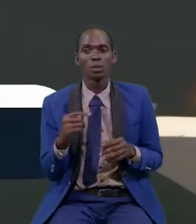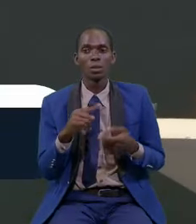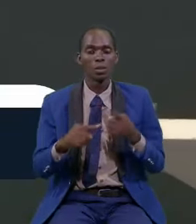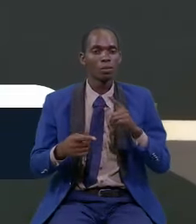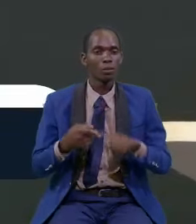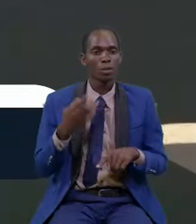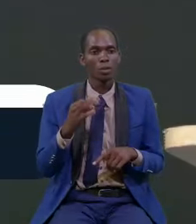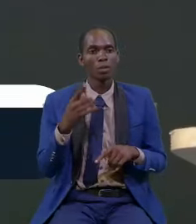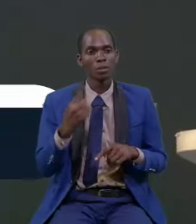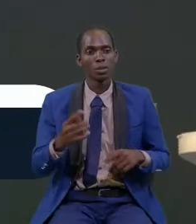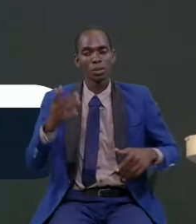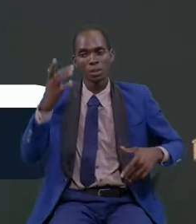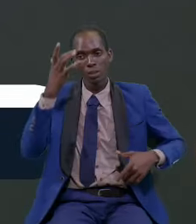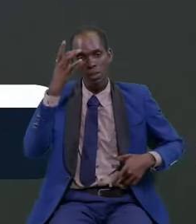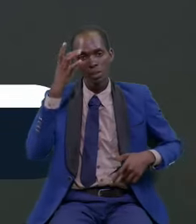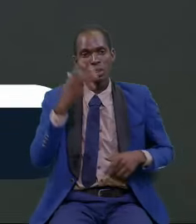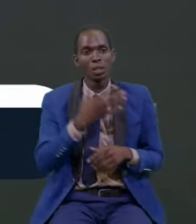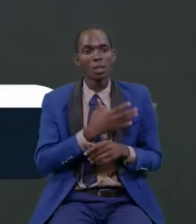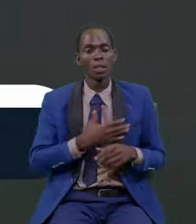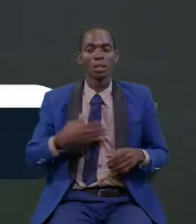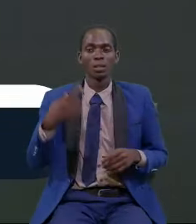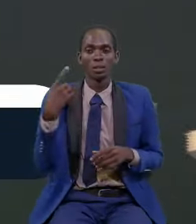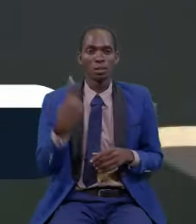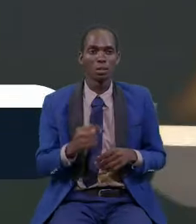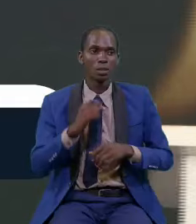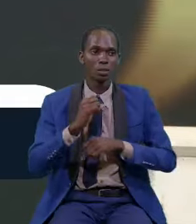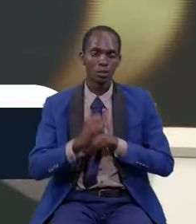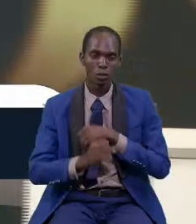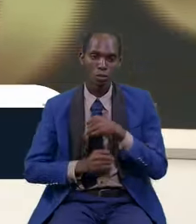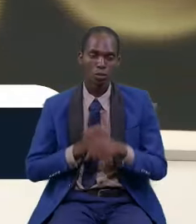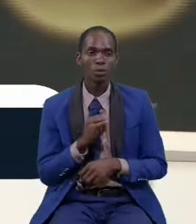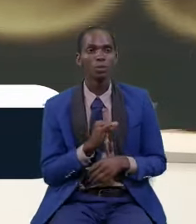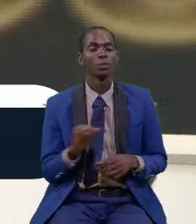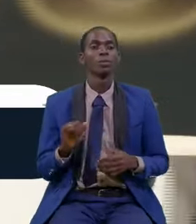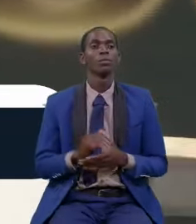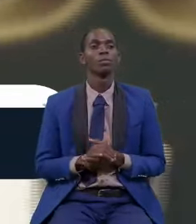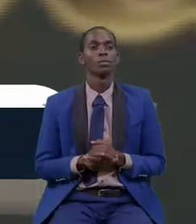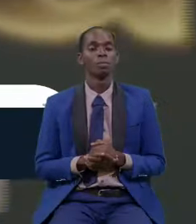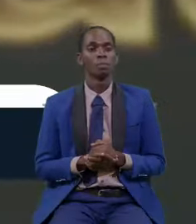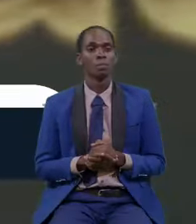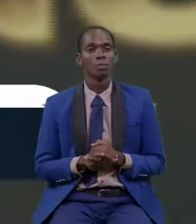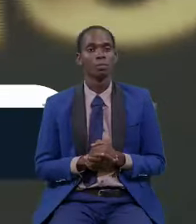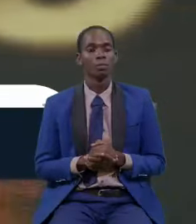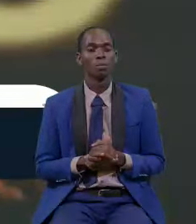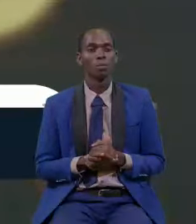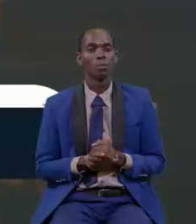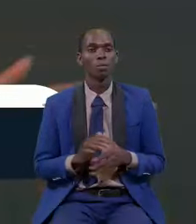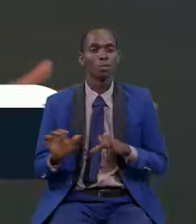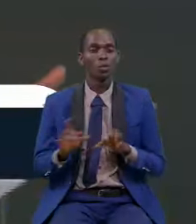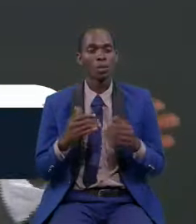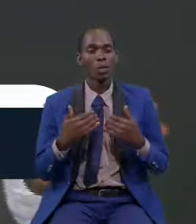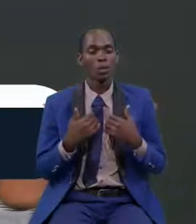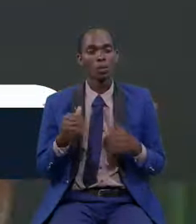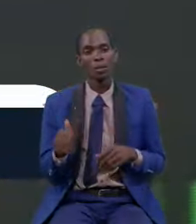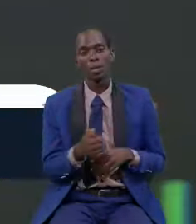sick and the suffering. He'll be your friend. When you have any need, you're sick, he'll come by